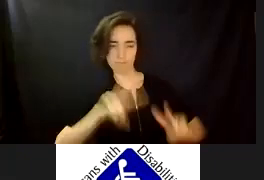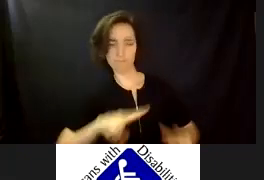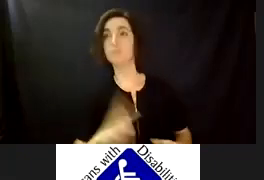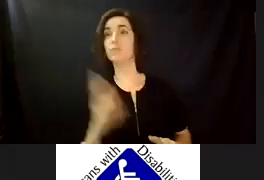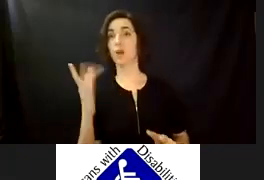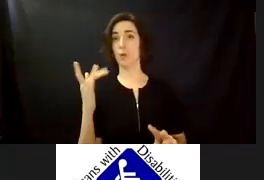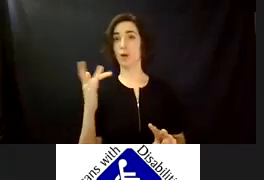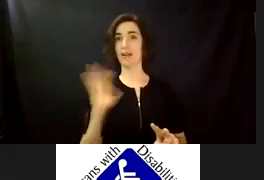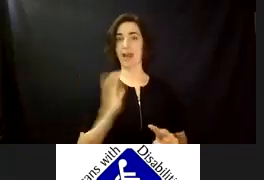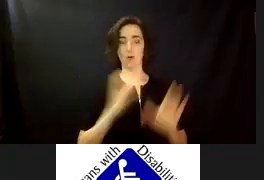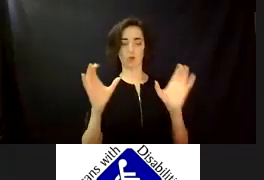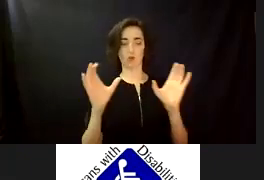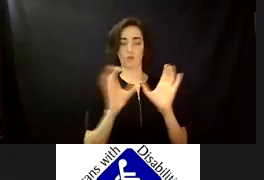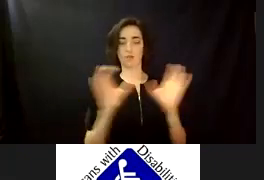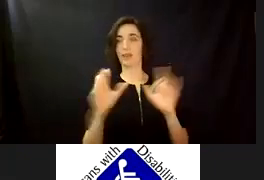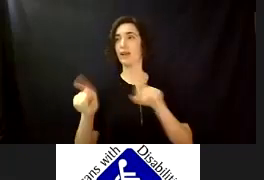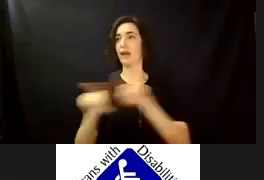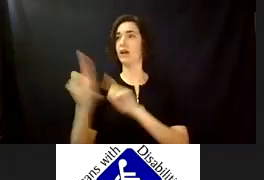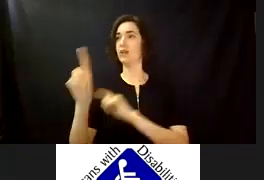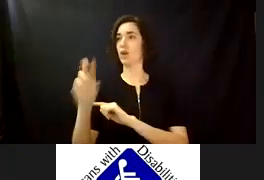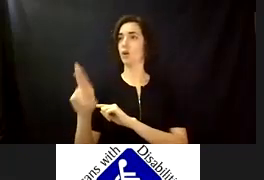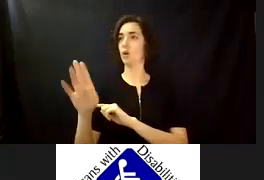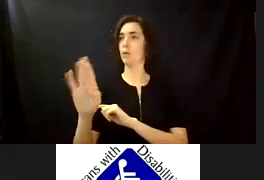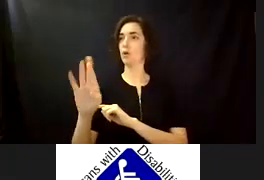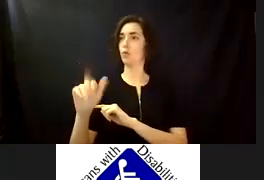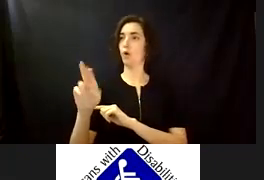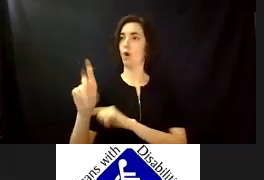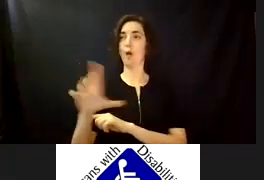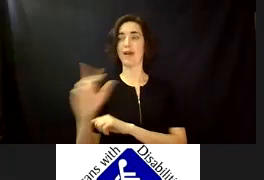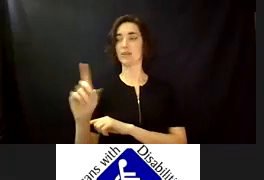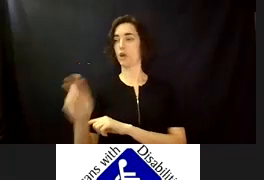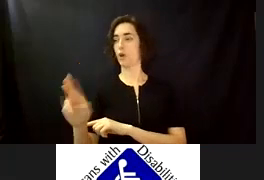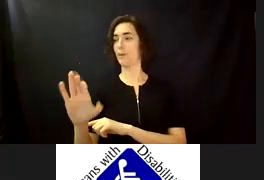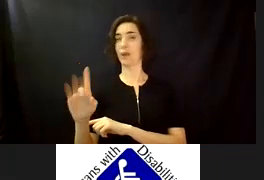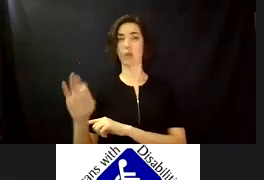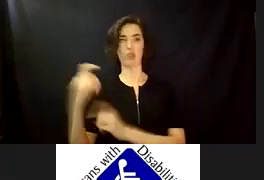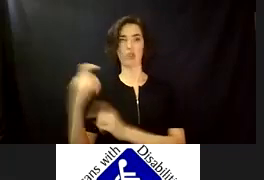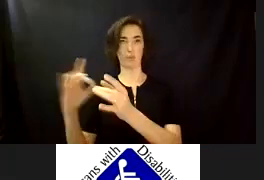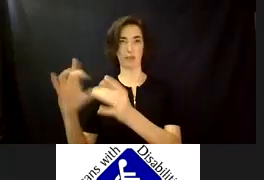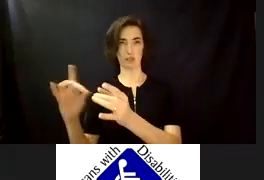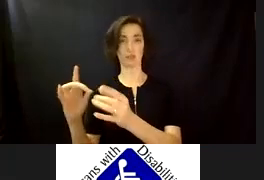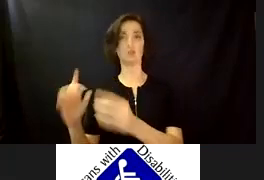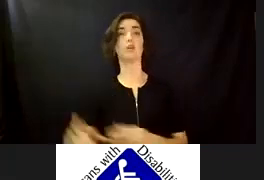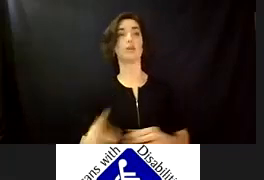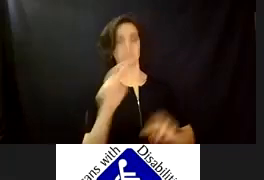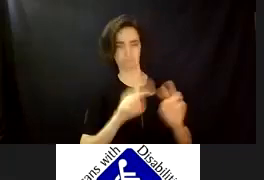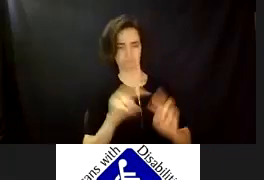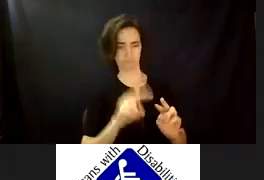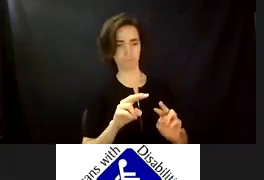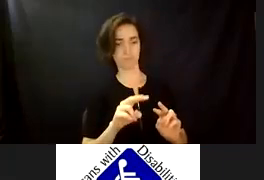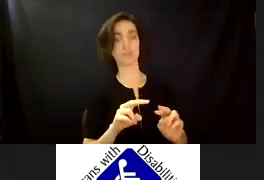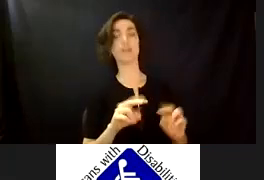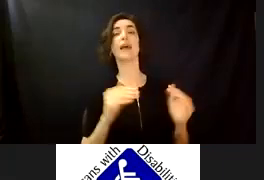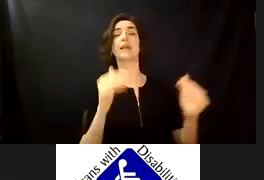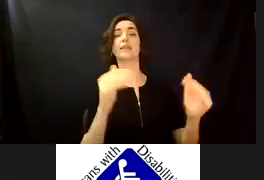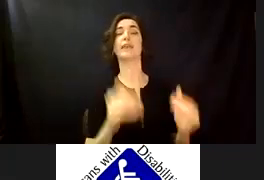certification, as Dr. Breaud and Dr. Beckers mentioned. And then we really start getting into age